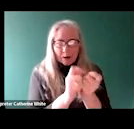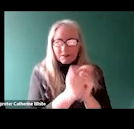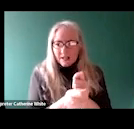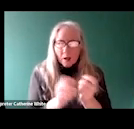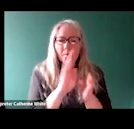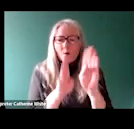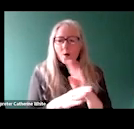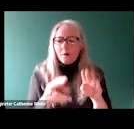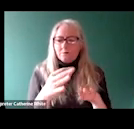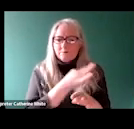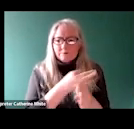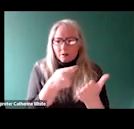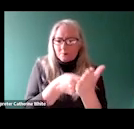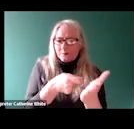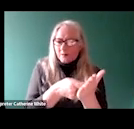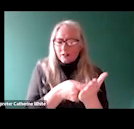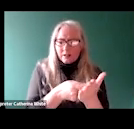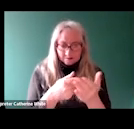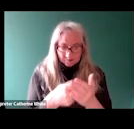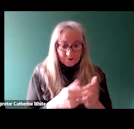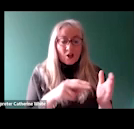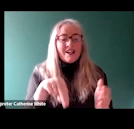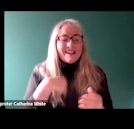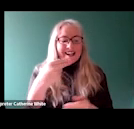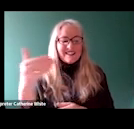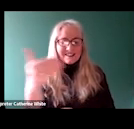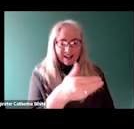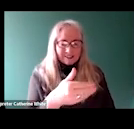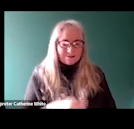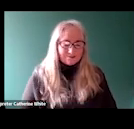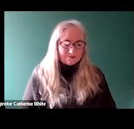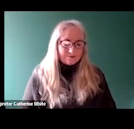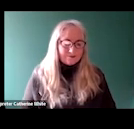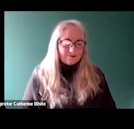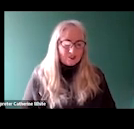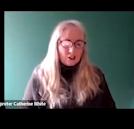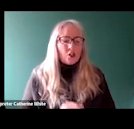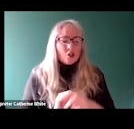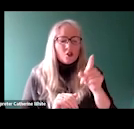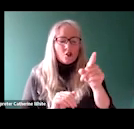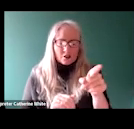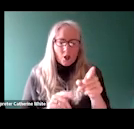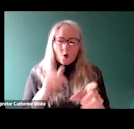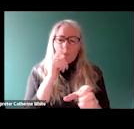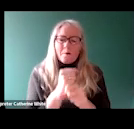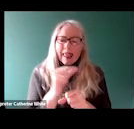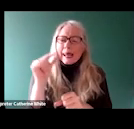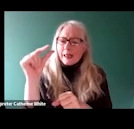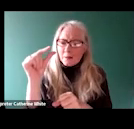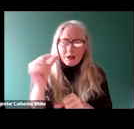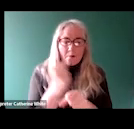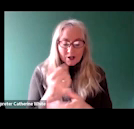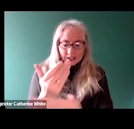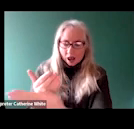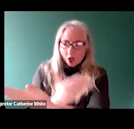effective. So the next slide, please. So I just wanted to then talk a little bit about legislation